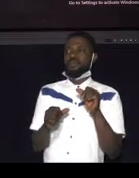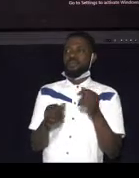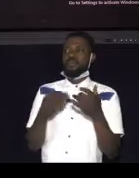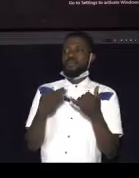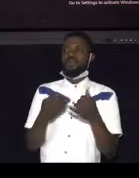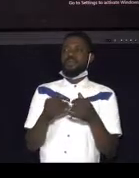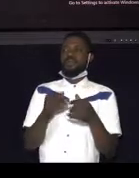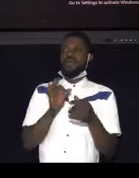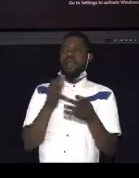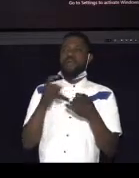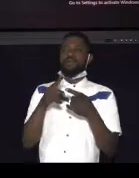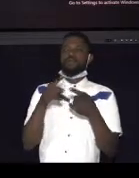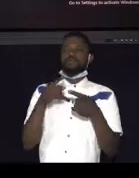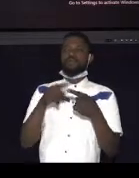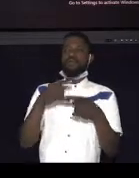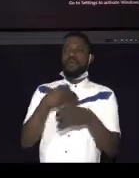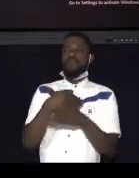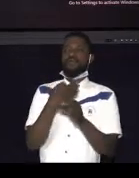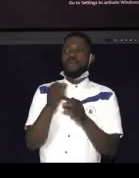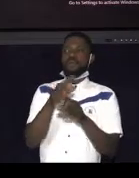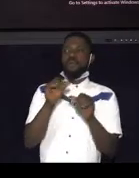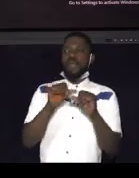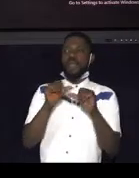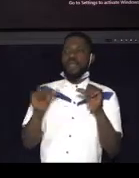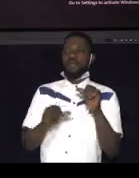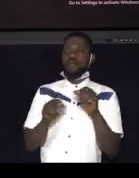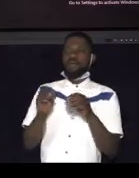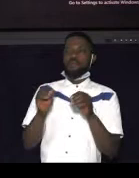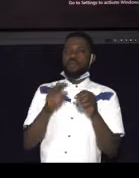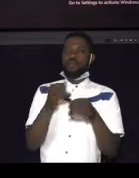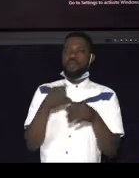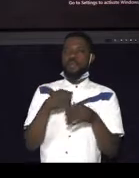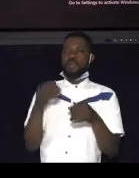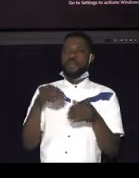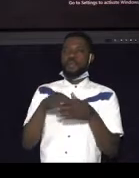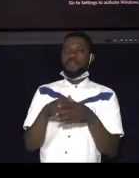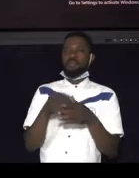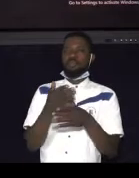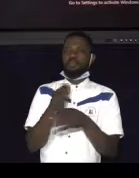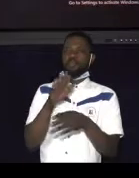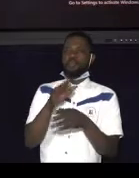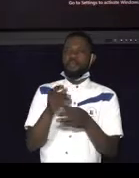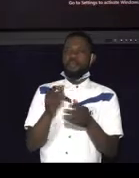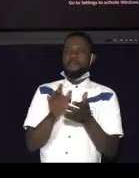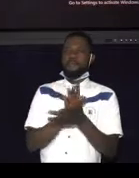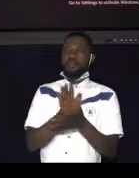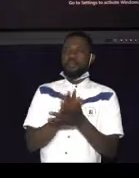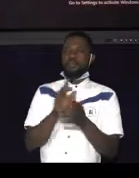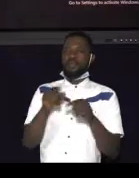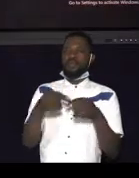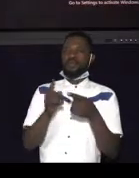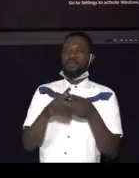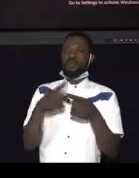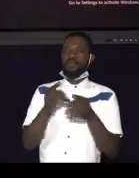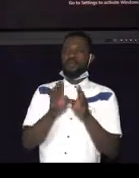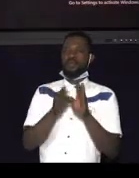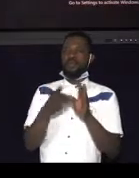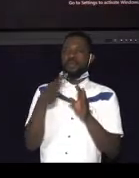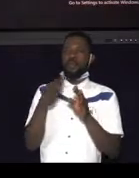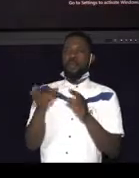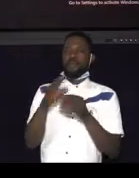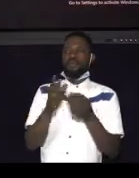Now, I want you to form your own angles right now. Put your pen in between your paper and go to the door of your